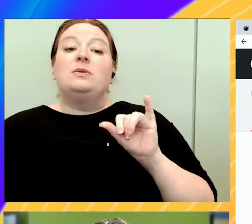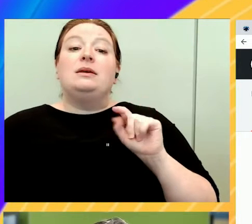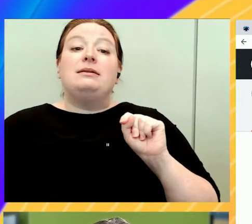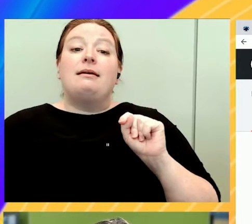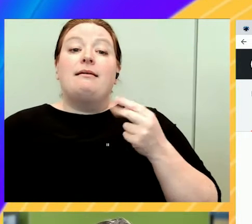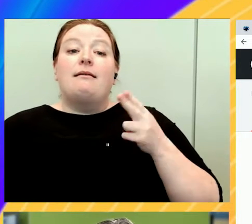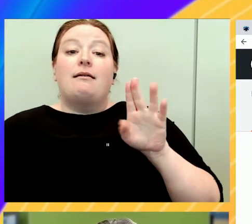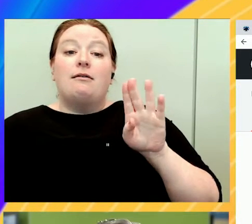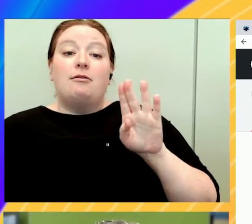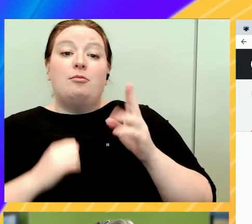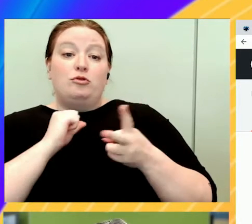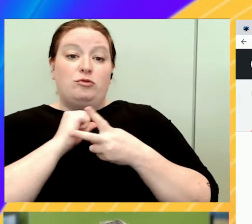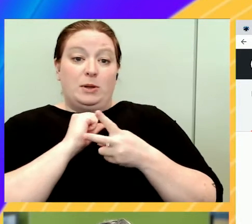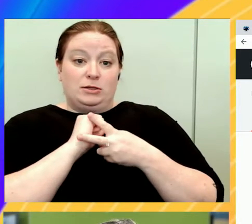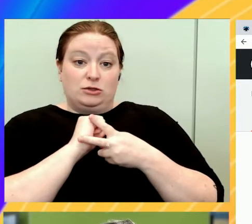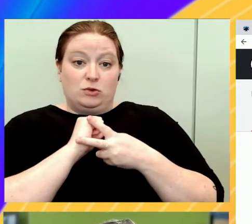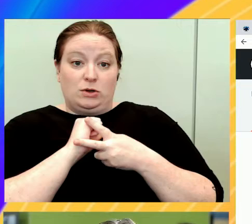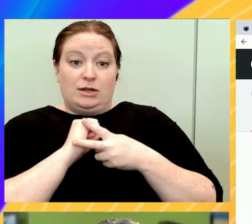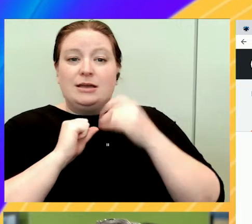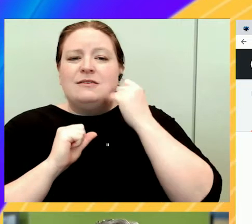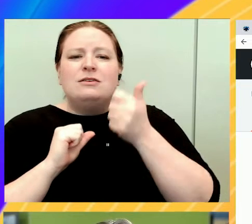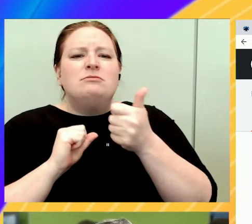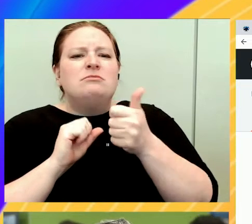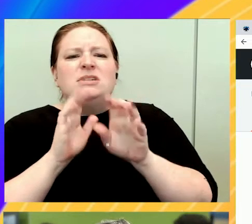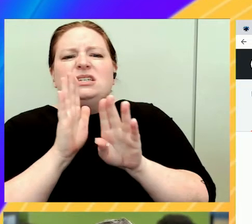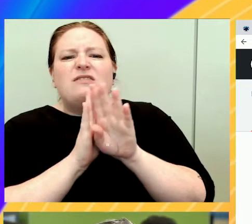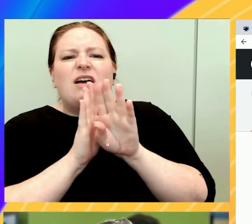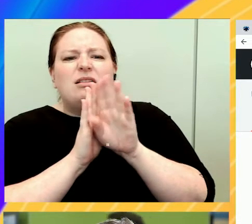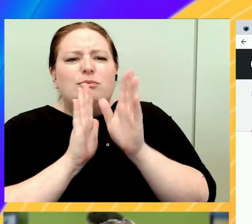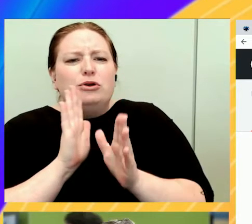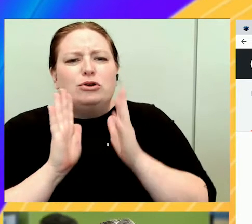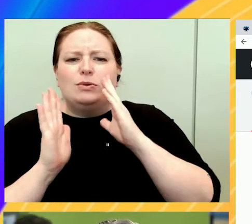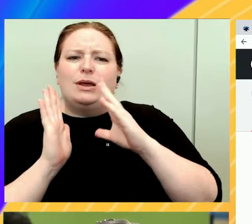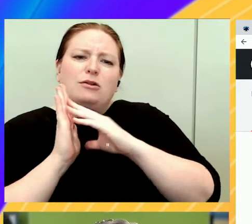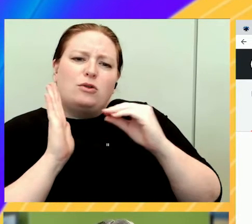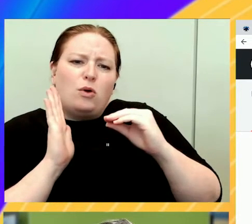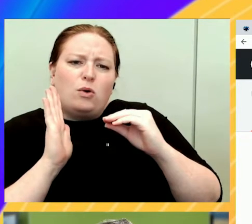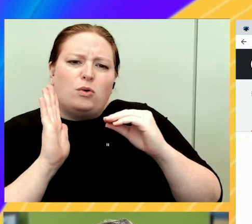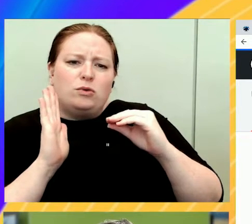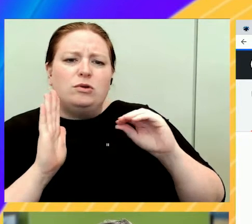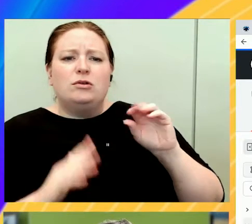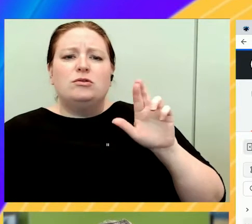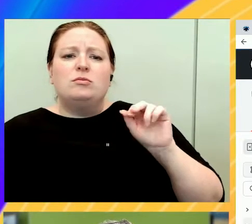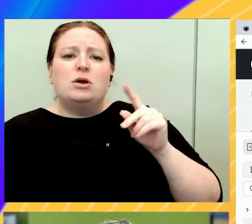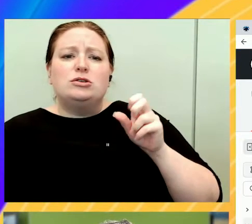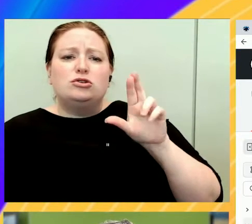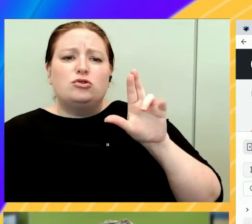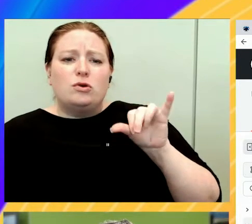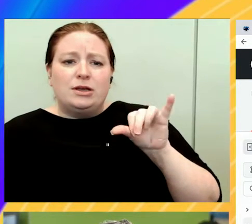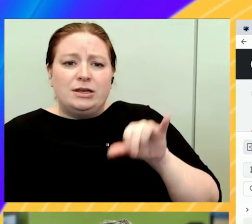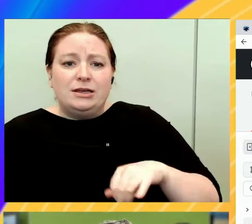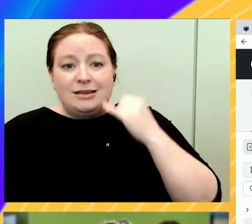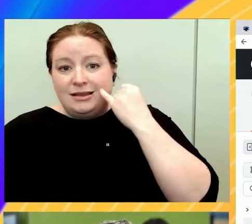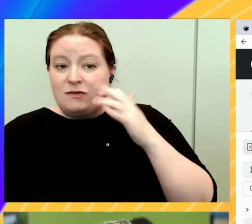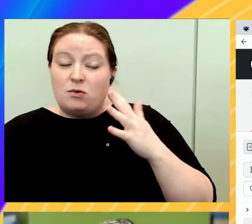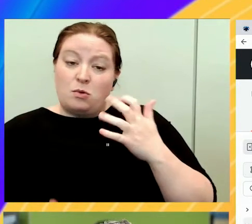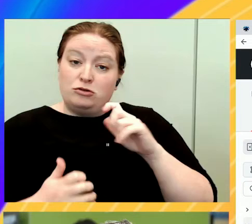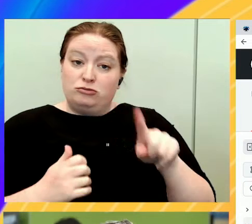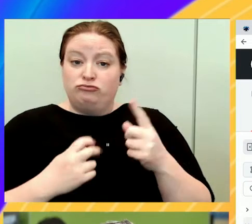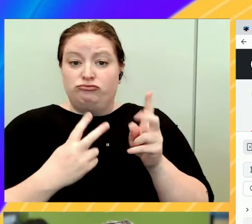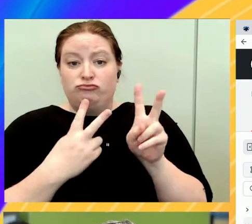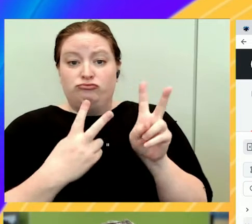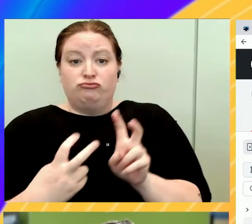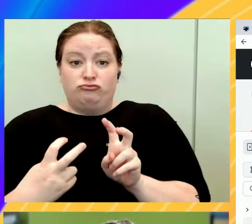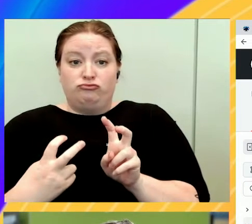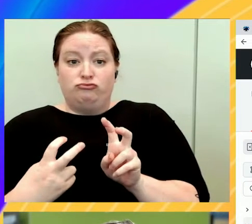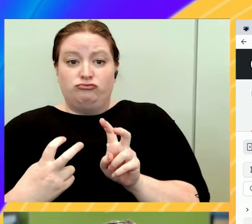and if you're a developer, you could clone the repository. We love our developers. If you just want to download it, you can drill into the